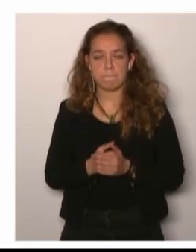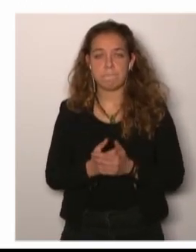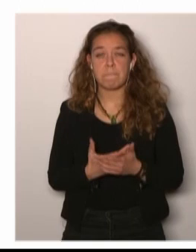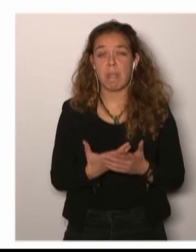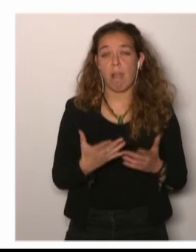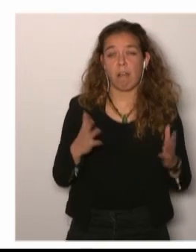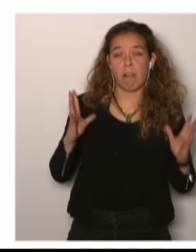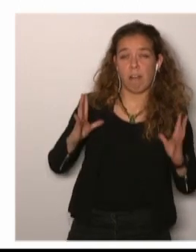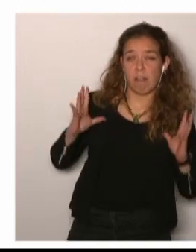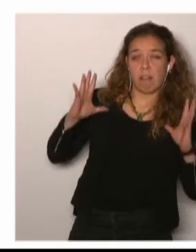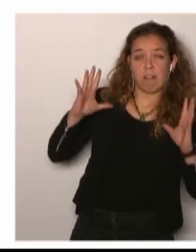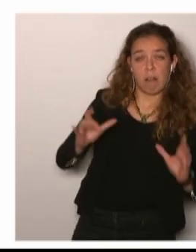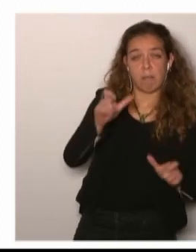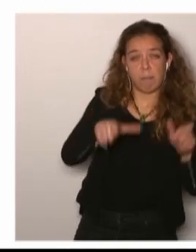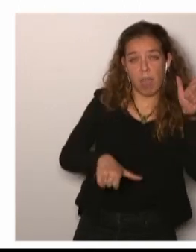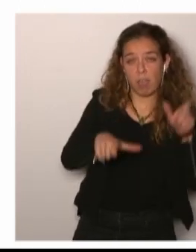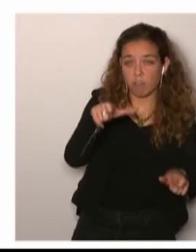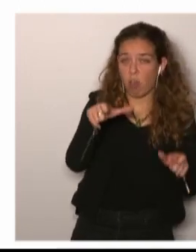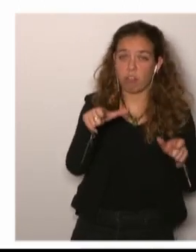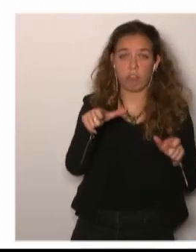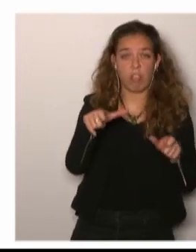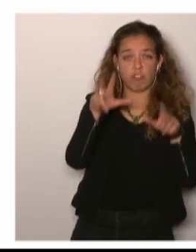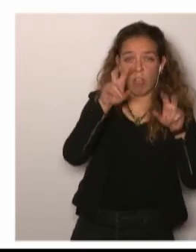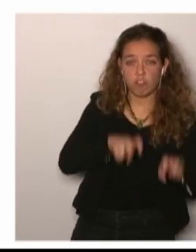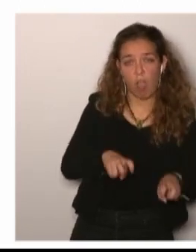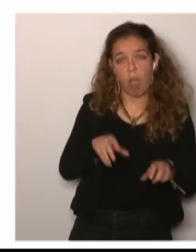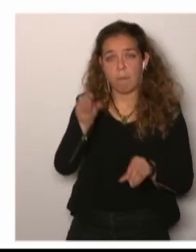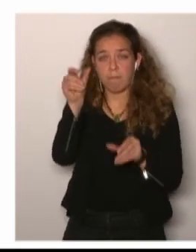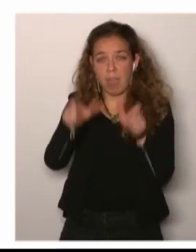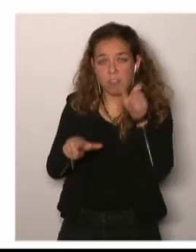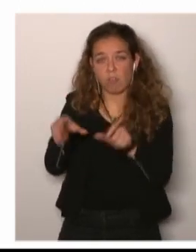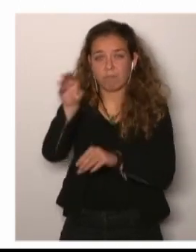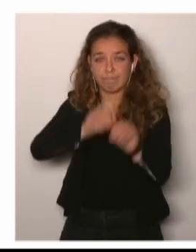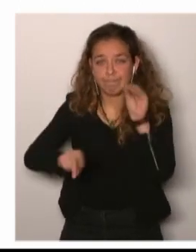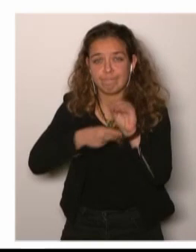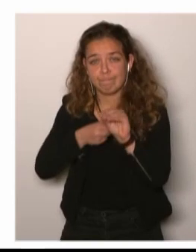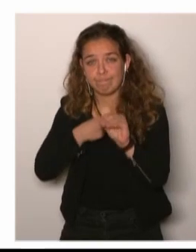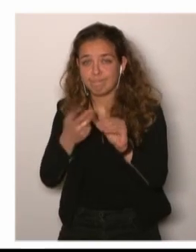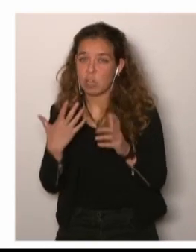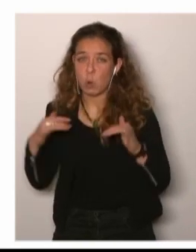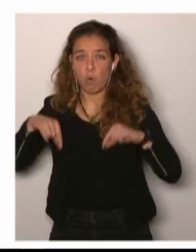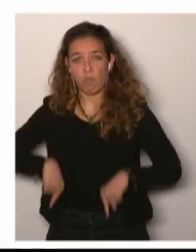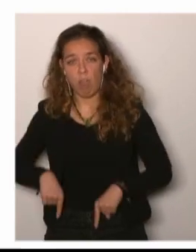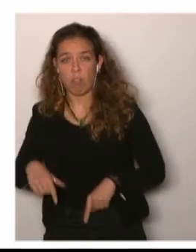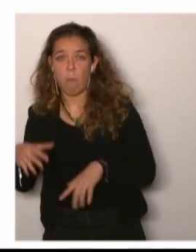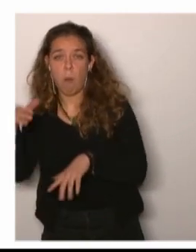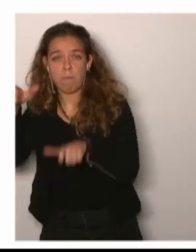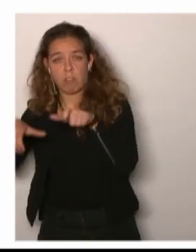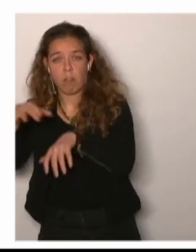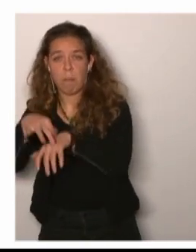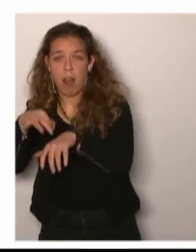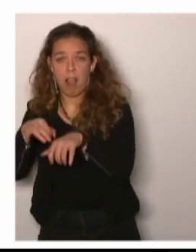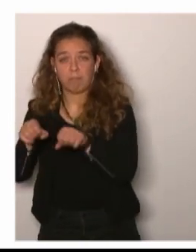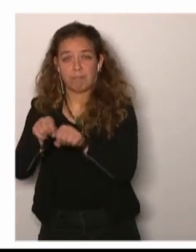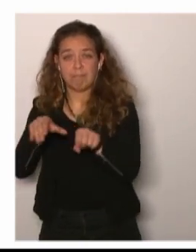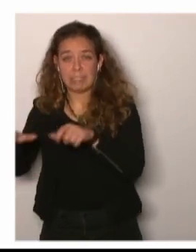healthcare, professionals, patients, government, industry, and media to fight cancer and its greatest allies, which